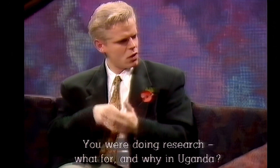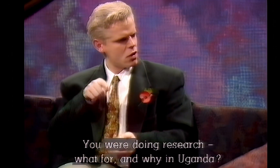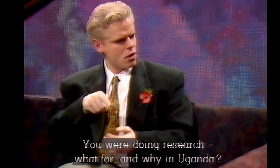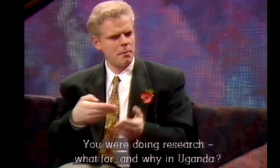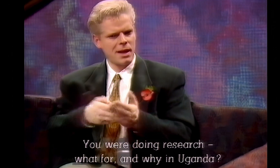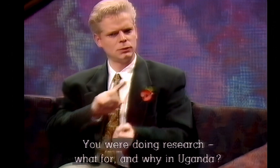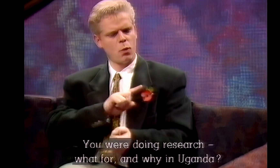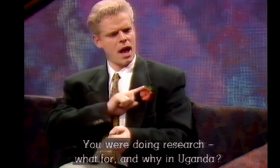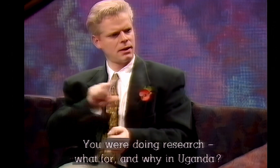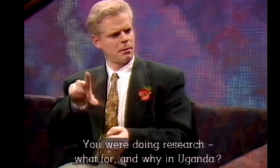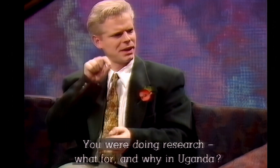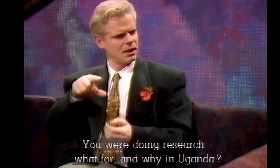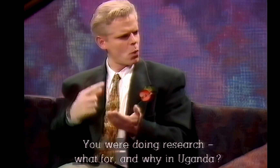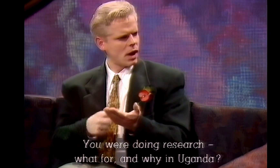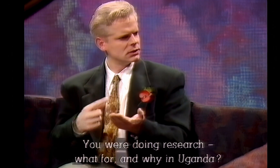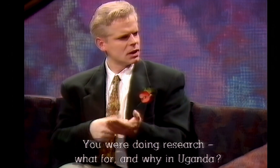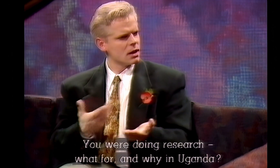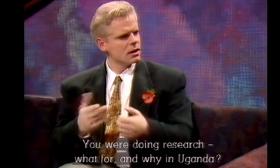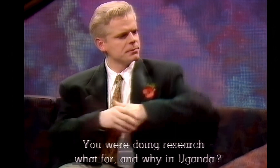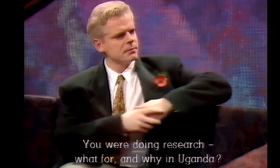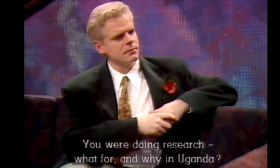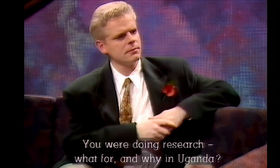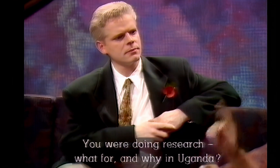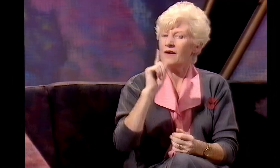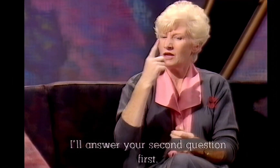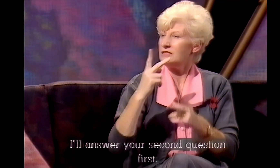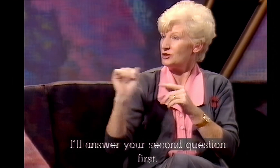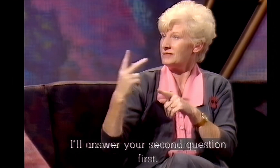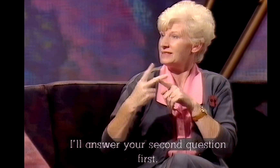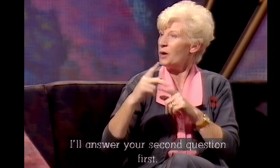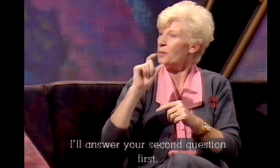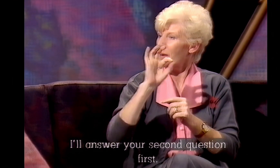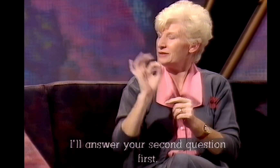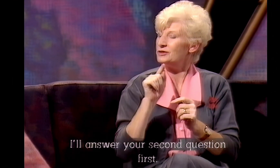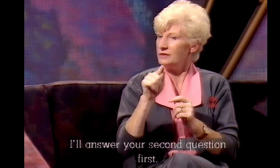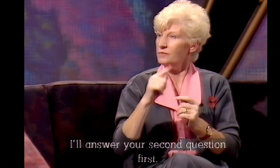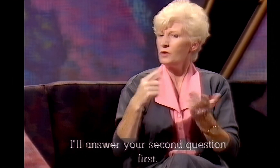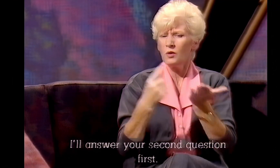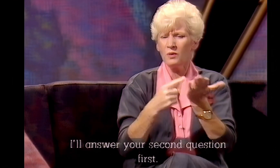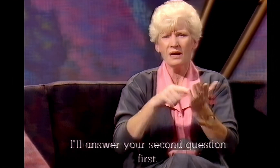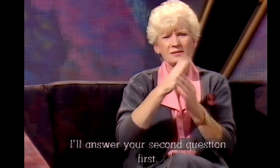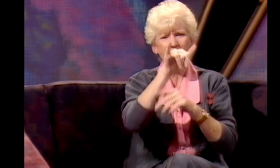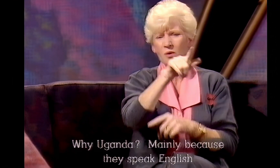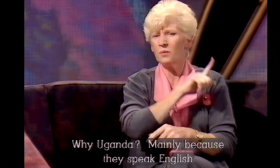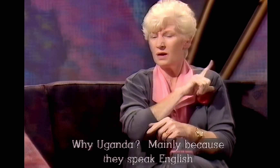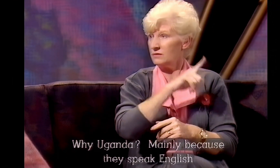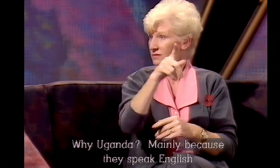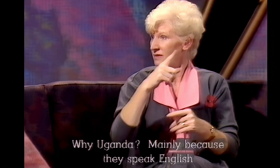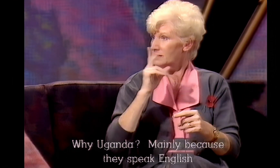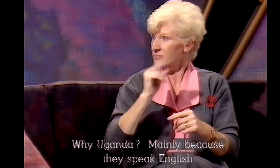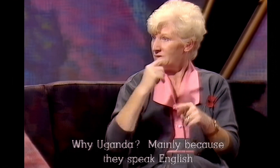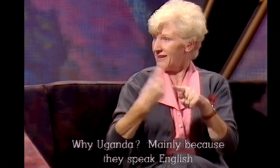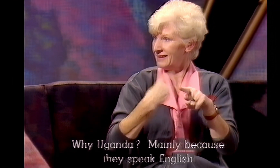So you've been out to do some research. What exactly was that for? And why did you pick Uganda? OK, I'll answer your second question first.